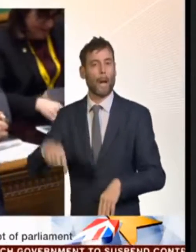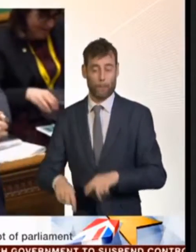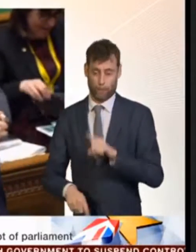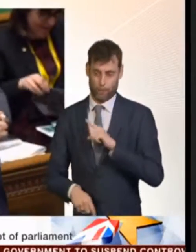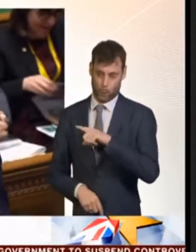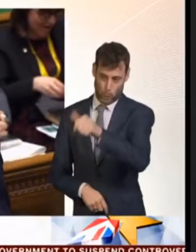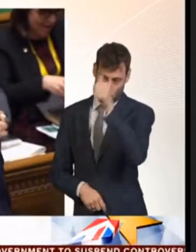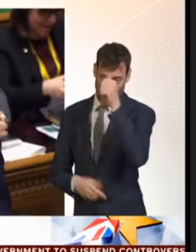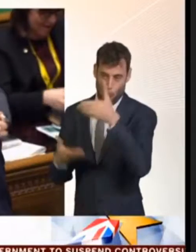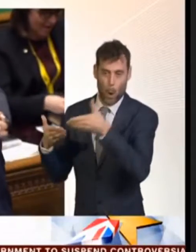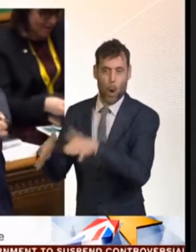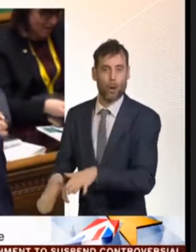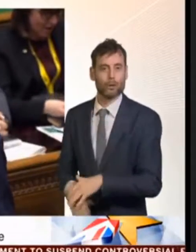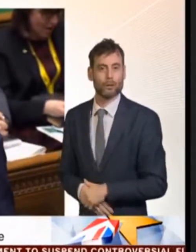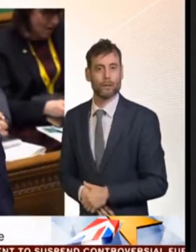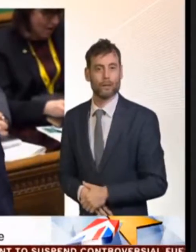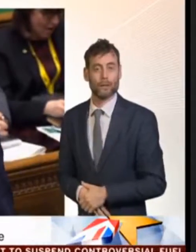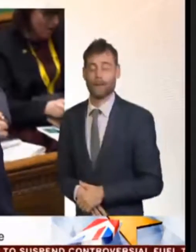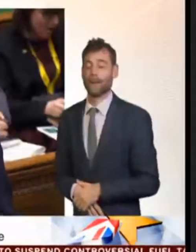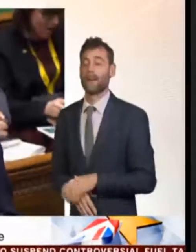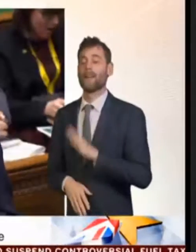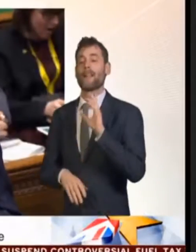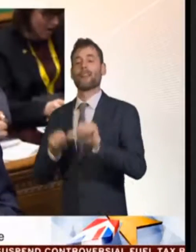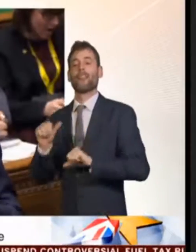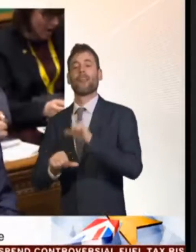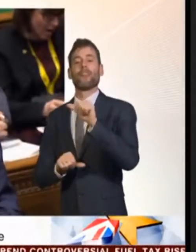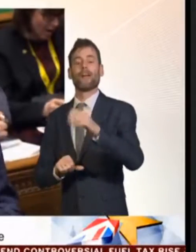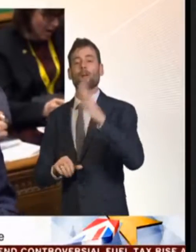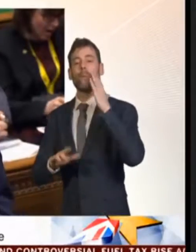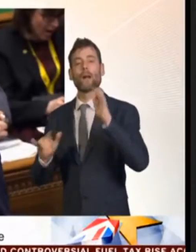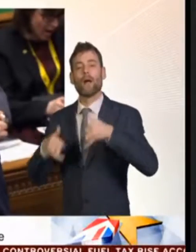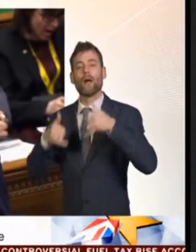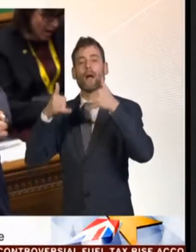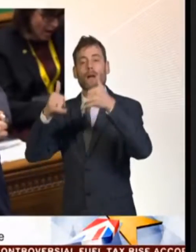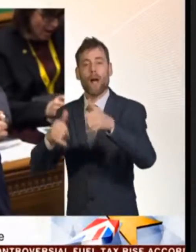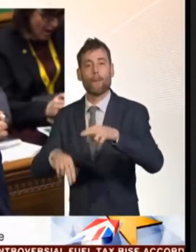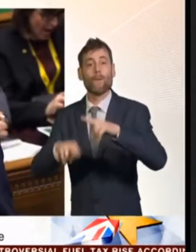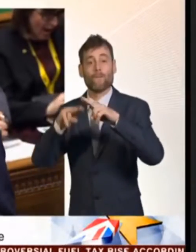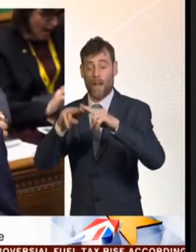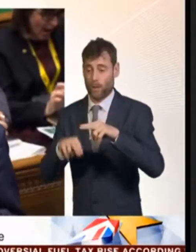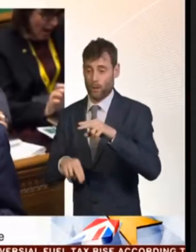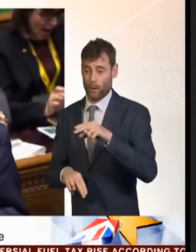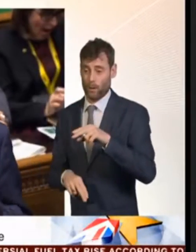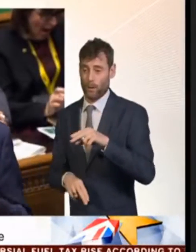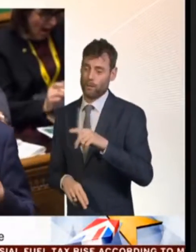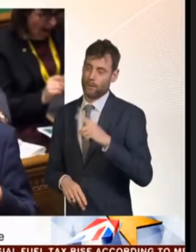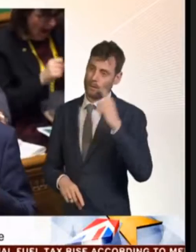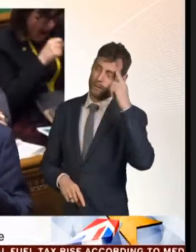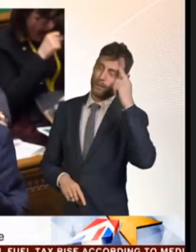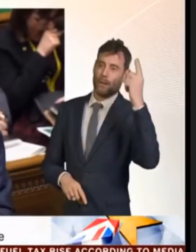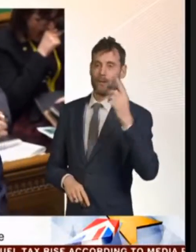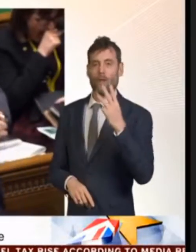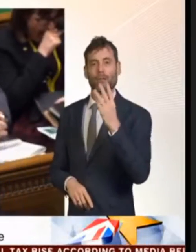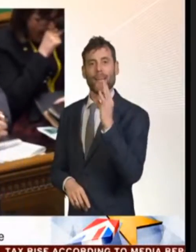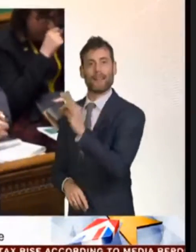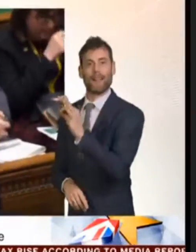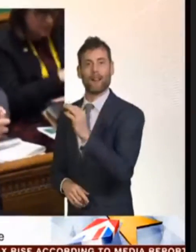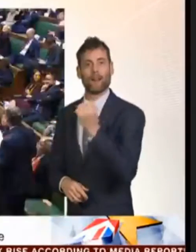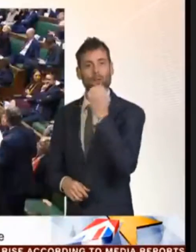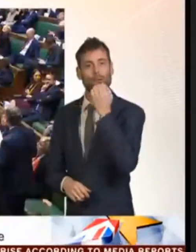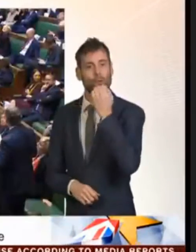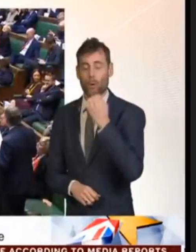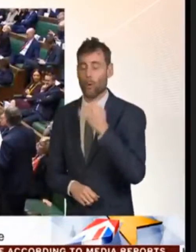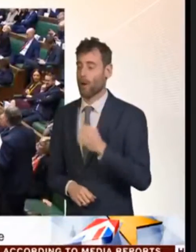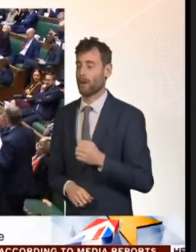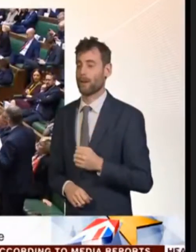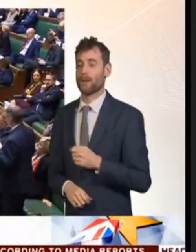cup final and they've forfeited the tie with a notional 3-0 score. They're now back here not only being asked to be